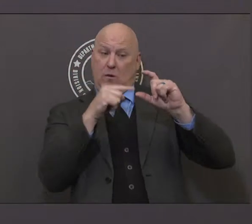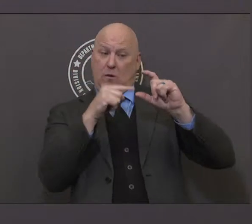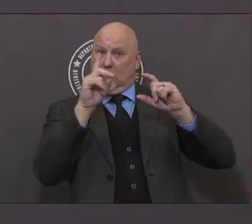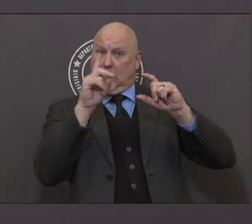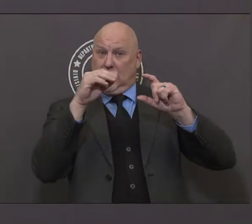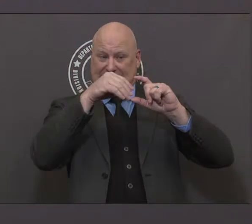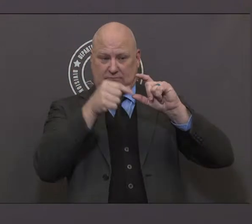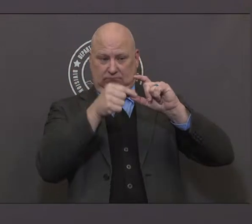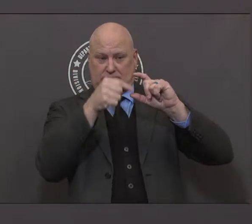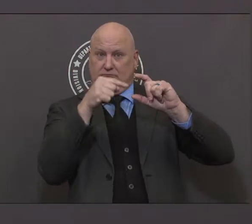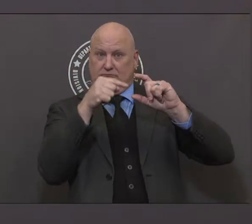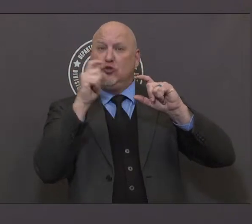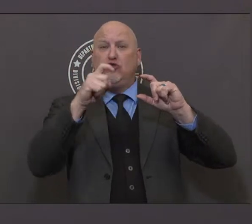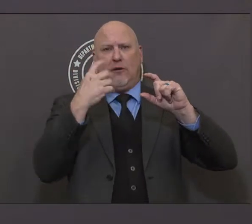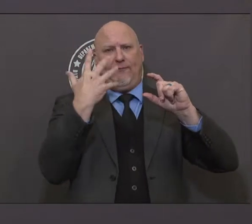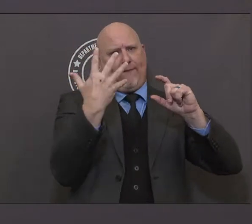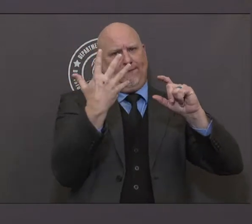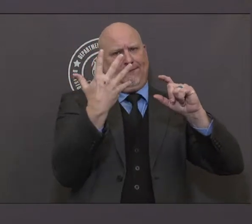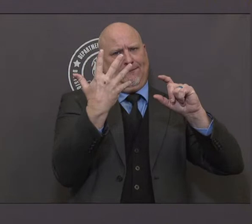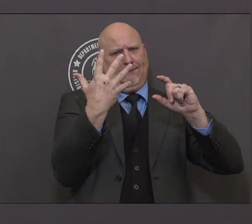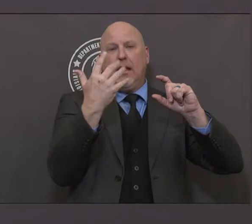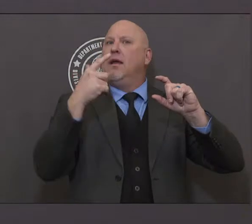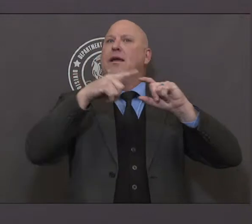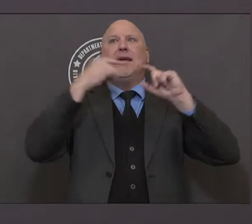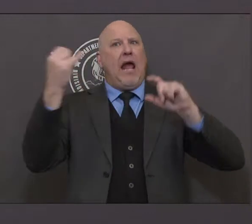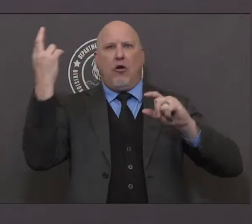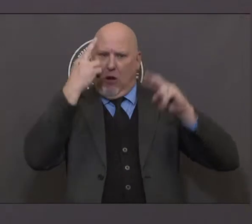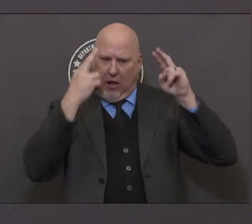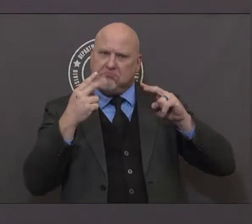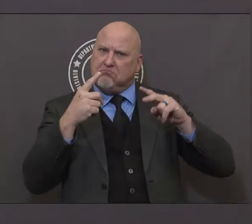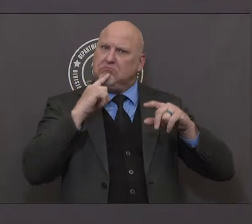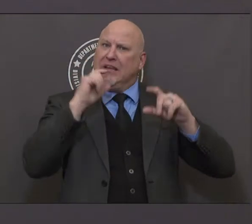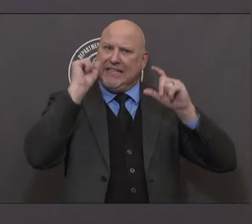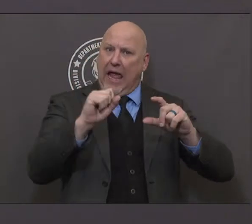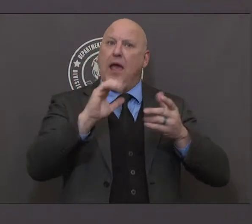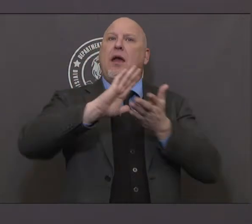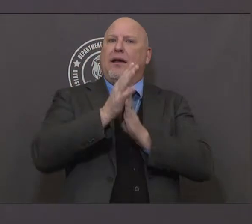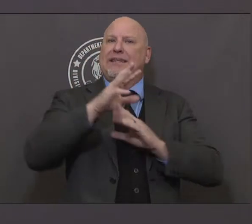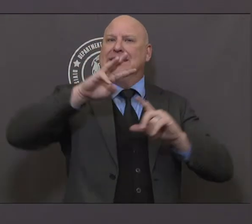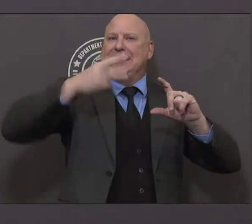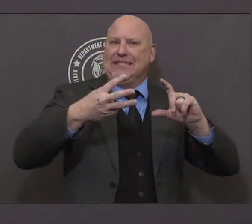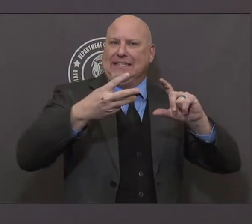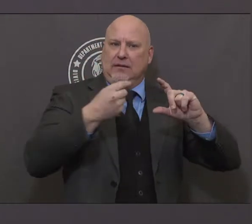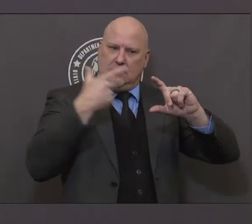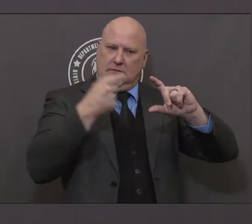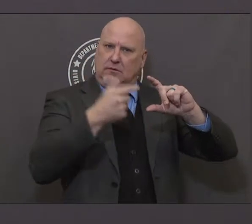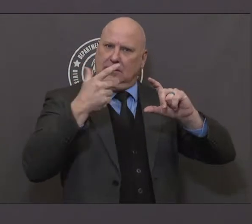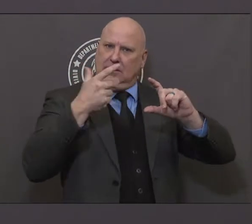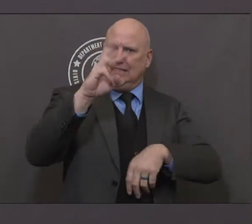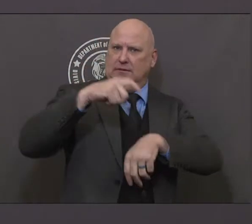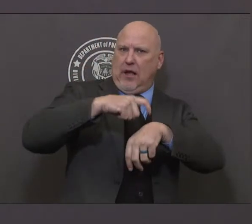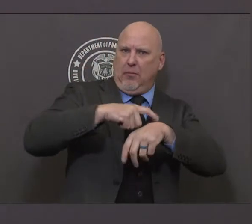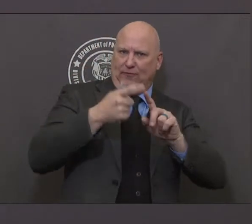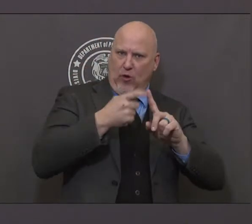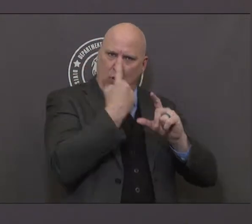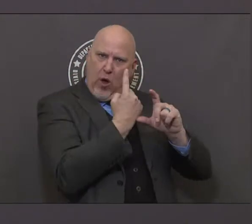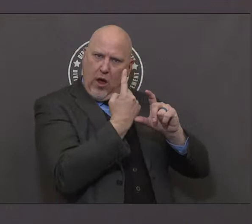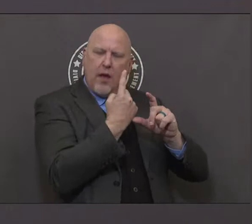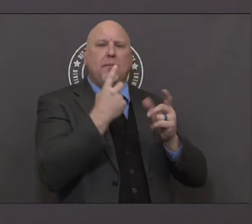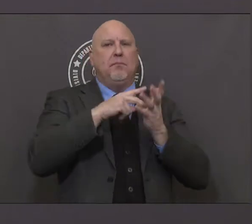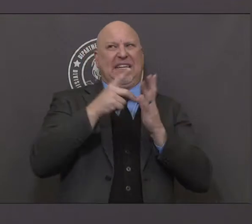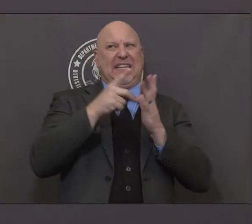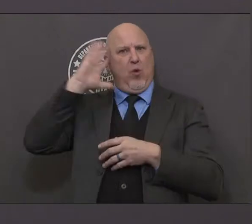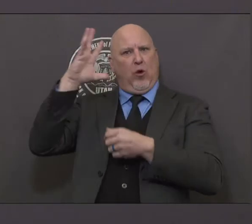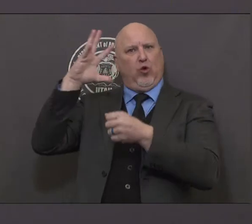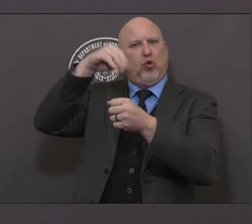6 out. We've been getting 6 out of them, but now they're actually including the equipment so that we can get that sixth dose out, which means an